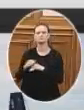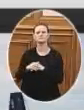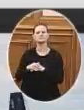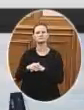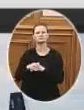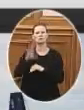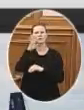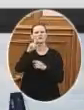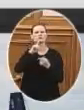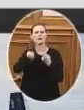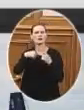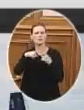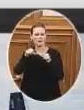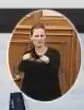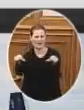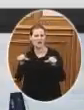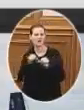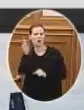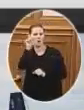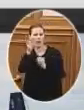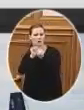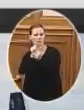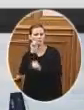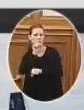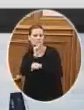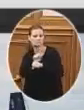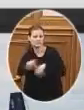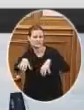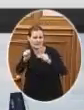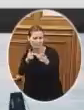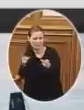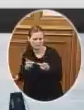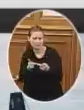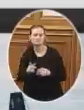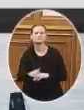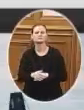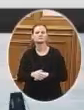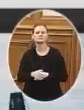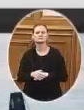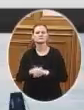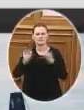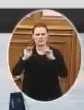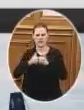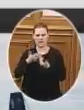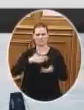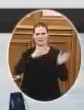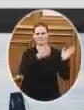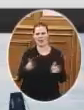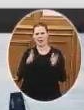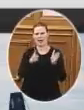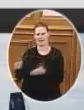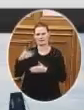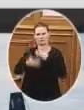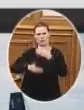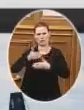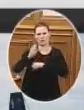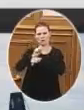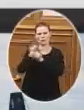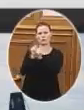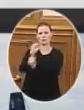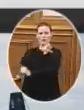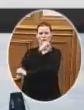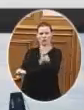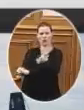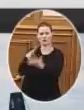course area itself, where the races will happen, the status of our planning efforts, working with the city, working with the America's Cup Event Authority